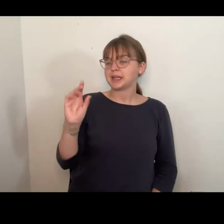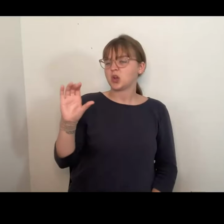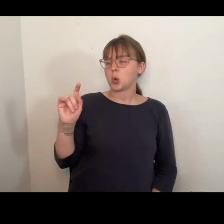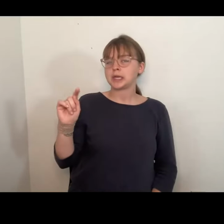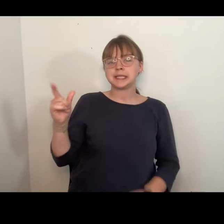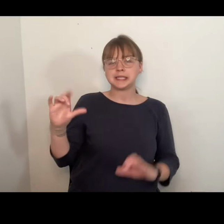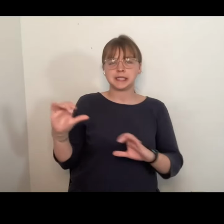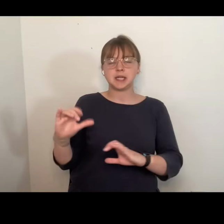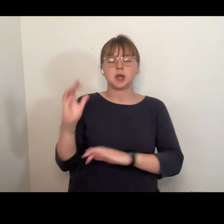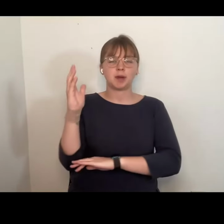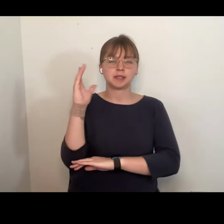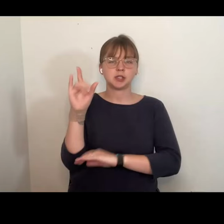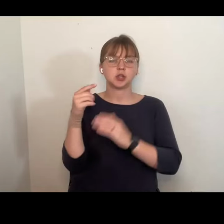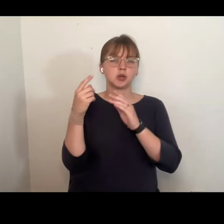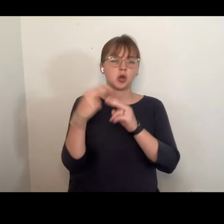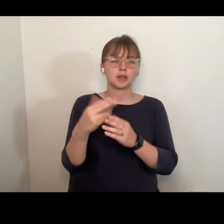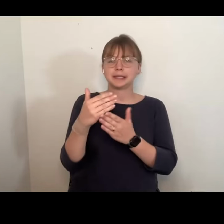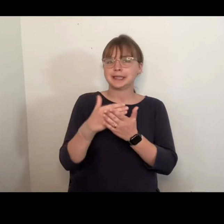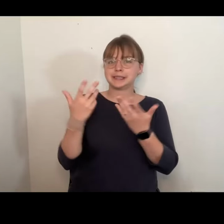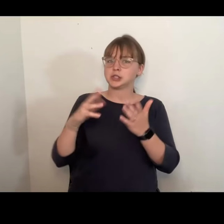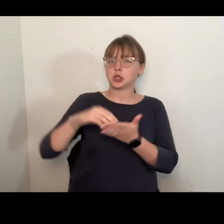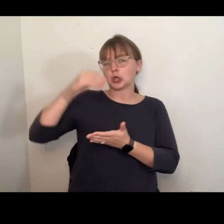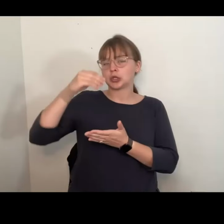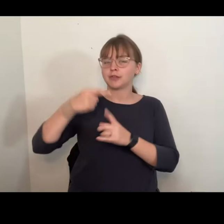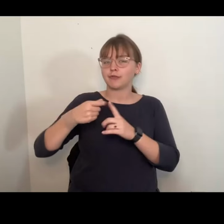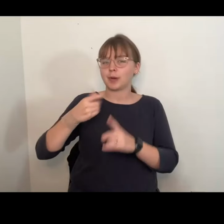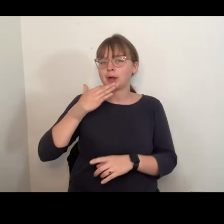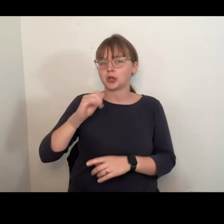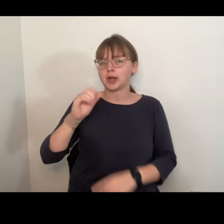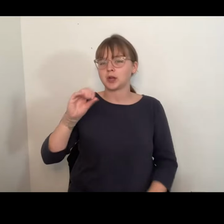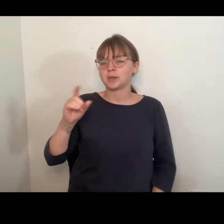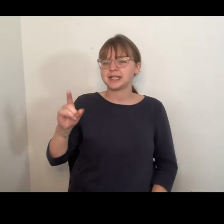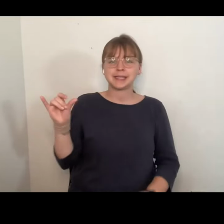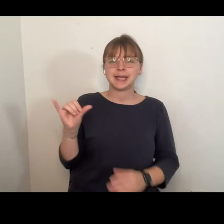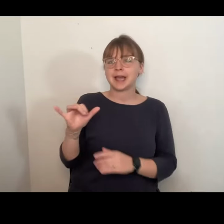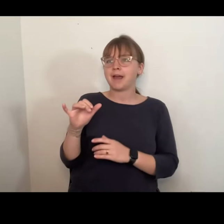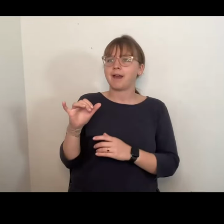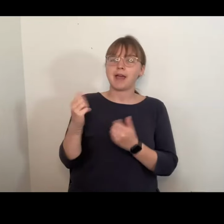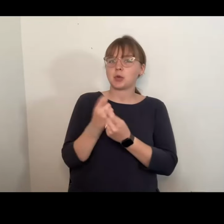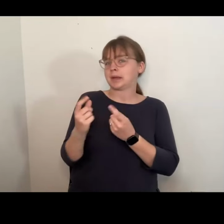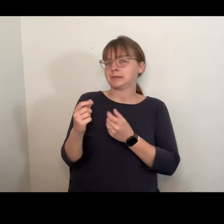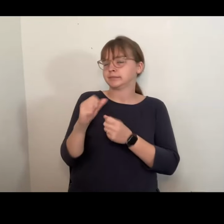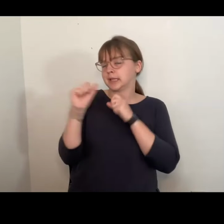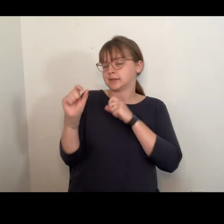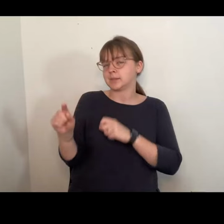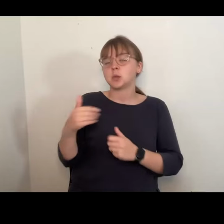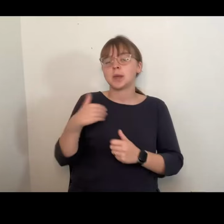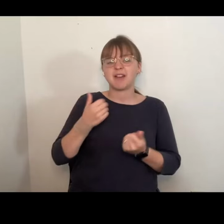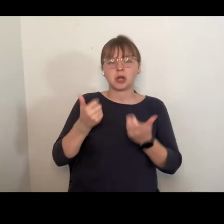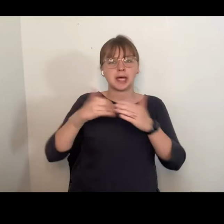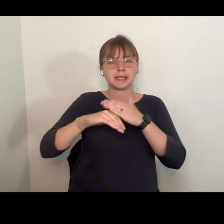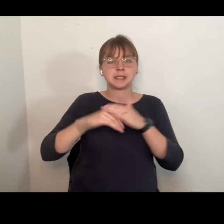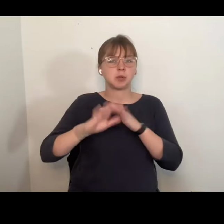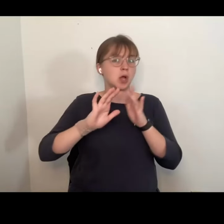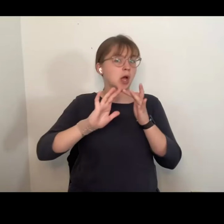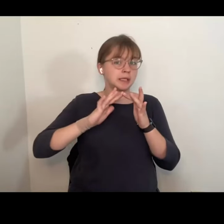from Colorado. He's a fan favorite of our group. And so we have a lot of that. You guys want to share anything